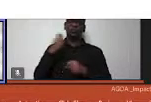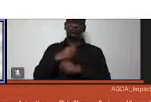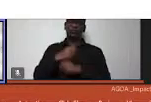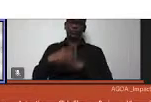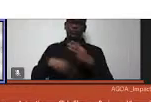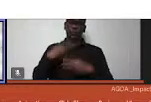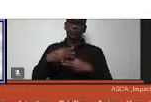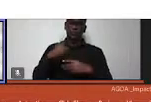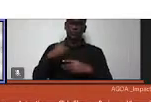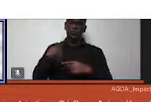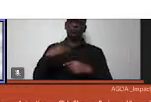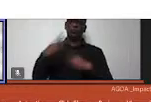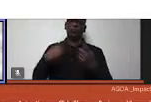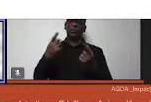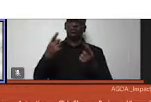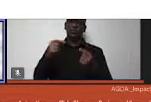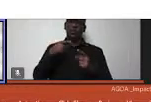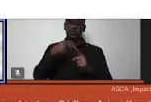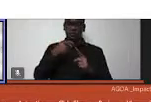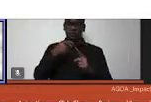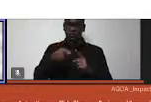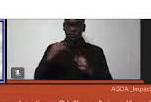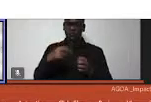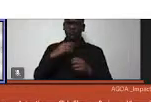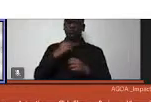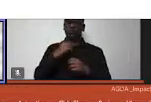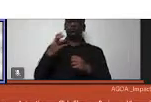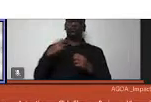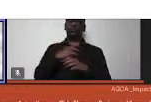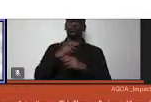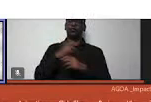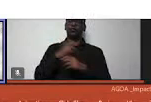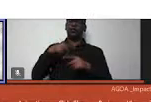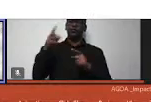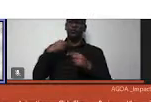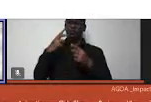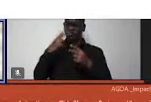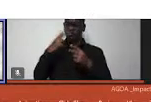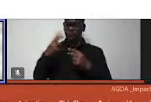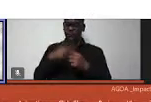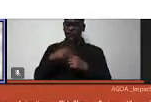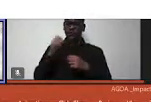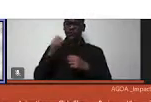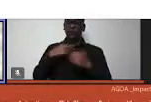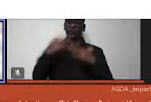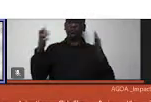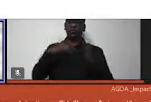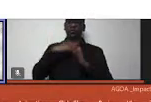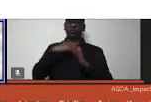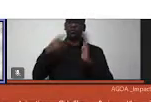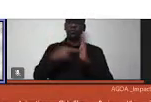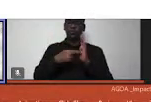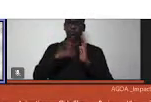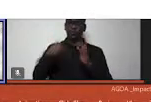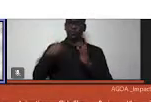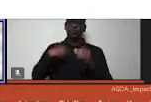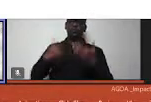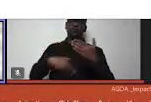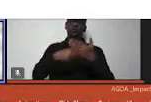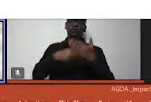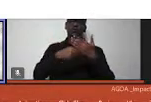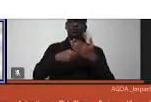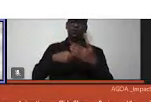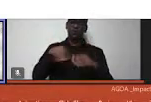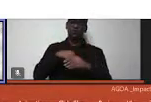on this. It doesn't go unnoticed, and it will play a massive role in making sure that we're included going forward.